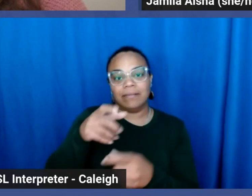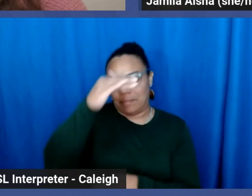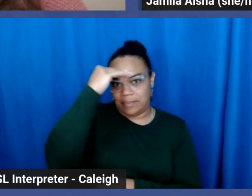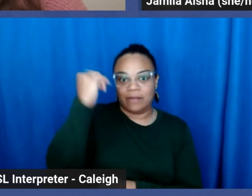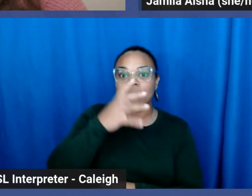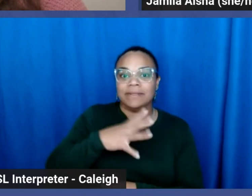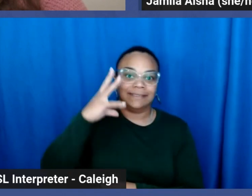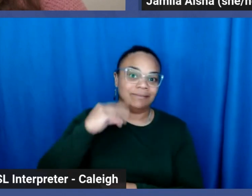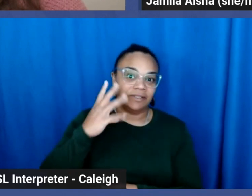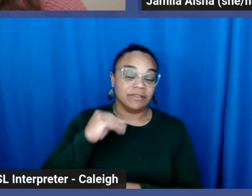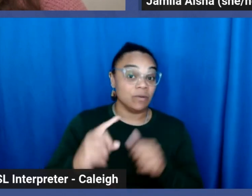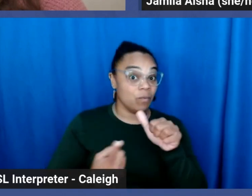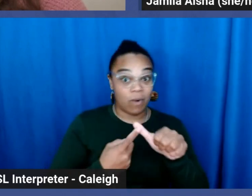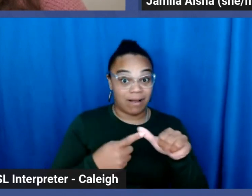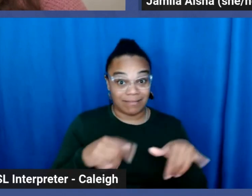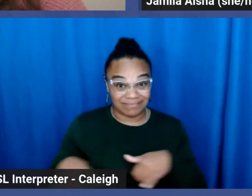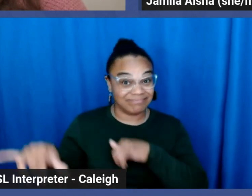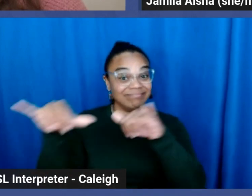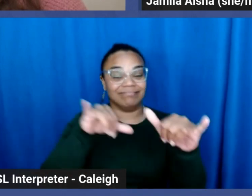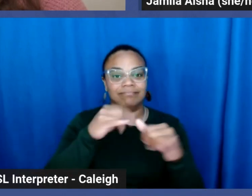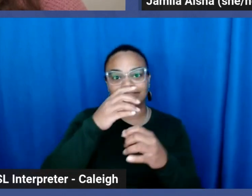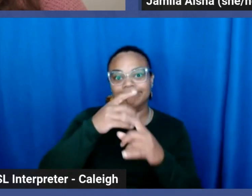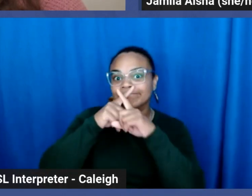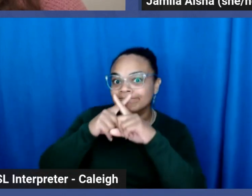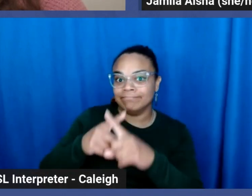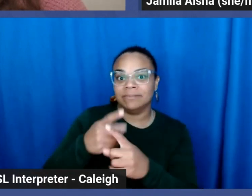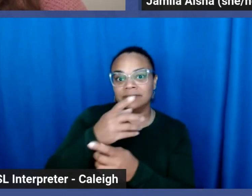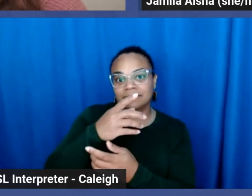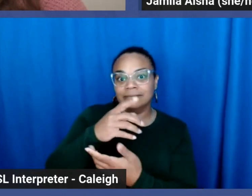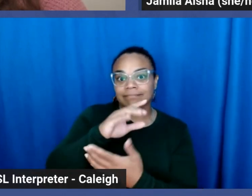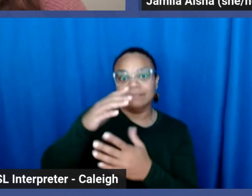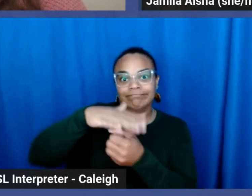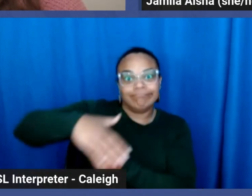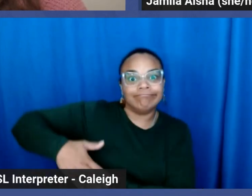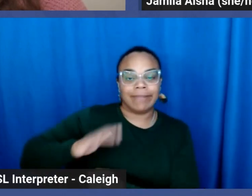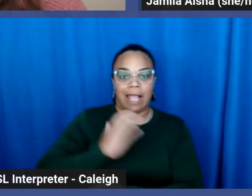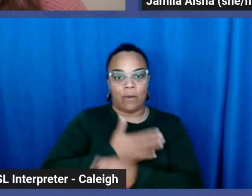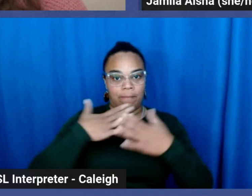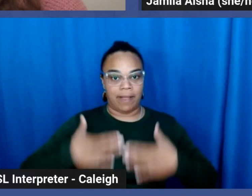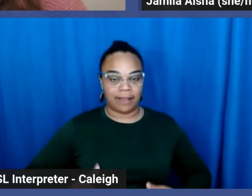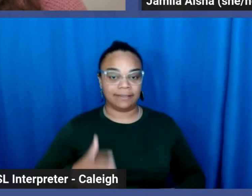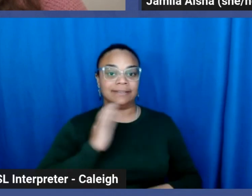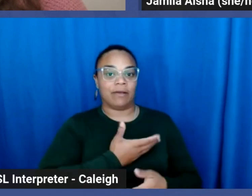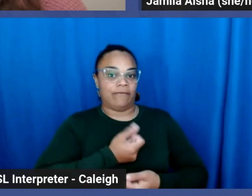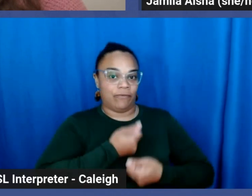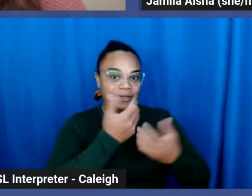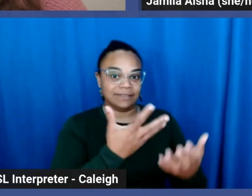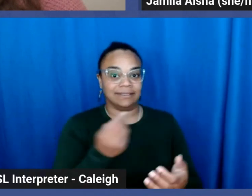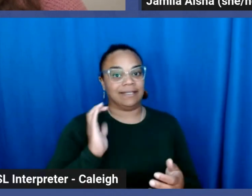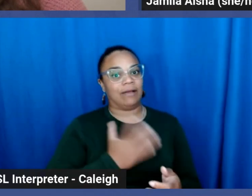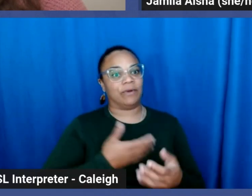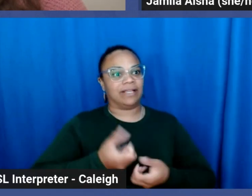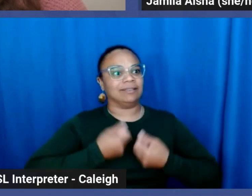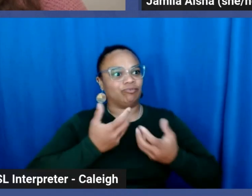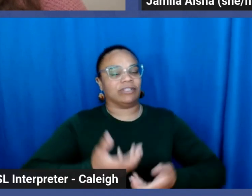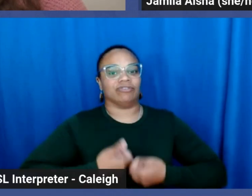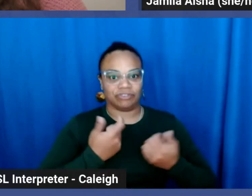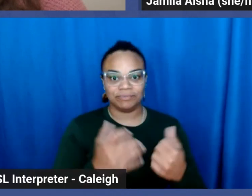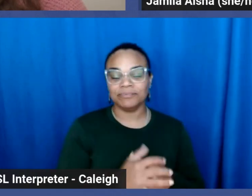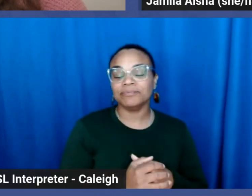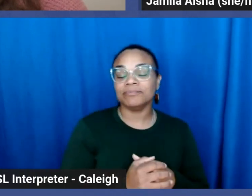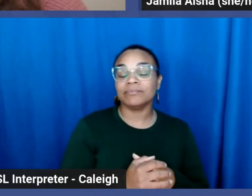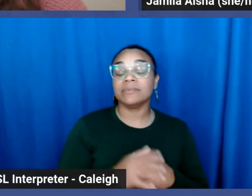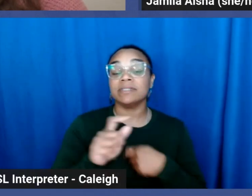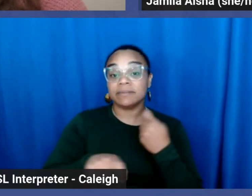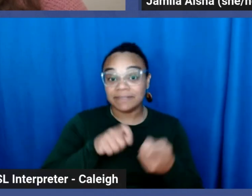is silencing and censorship of our bodies, voices, and expressionism, particularly when